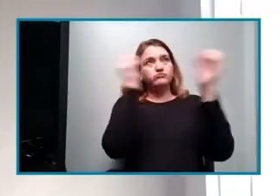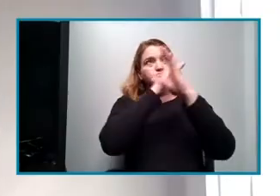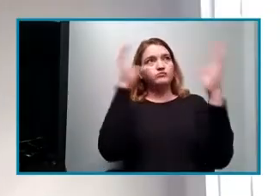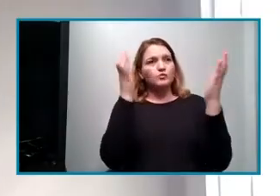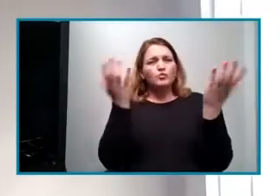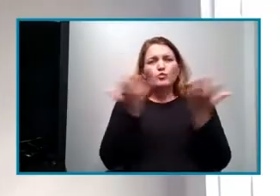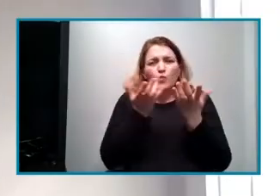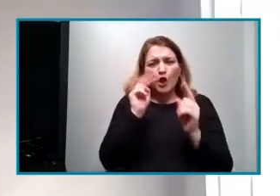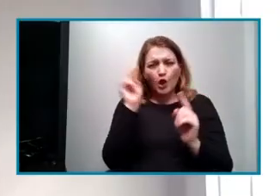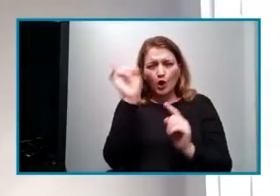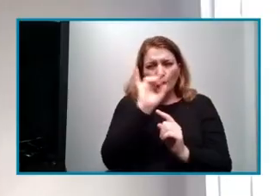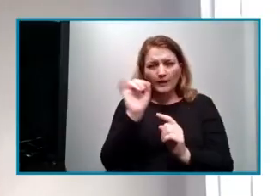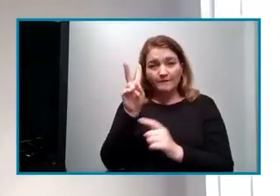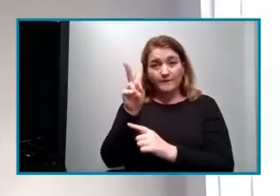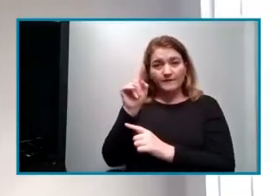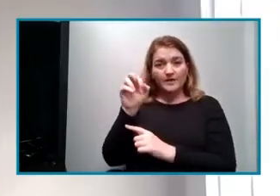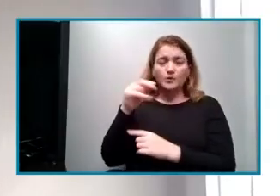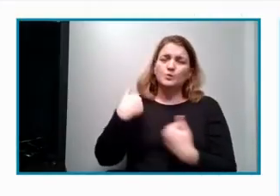valuable.